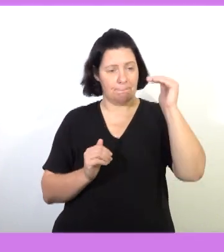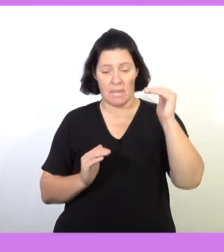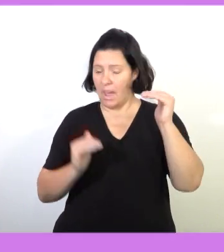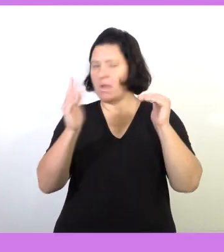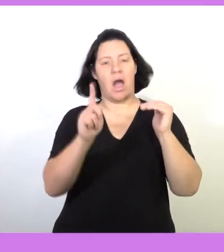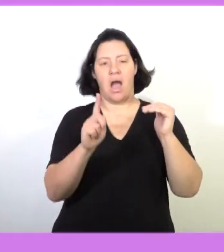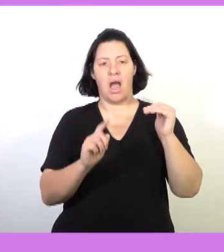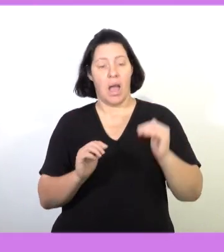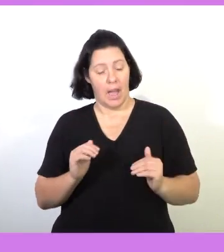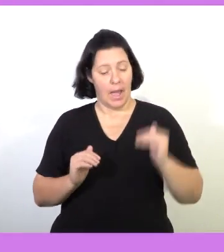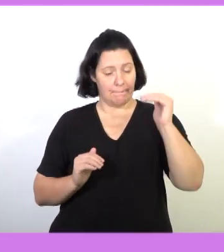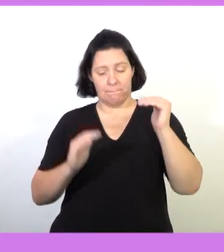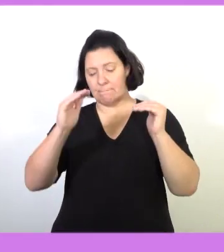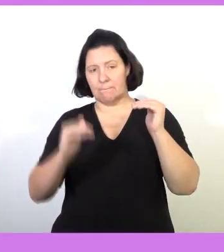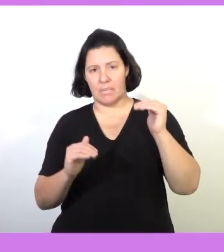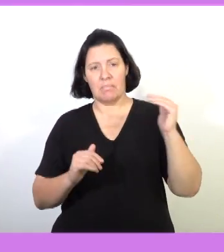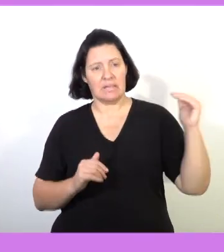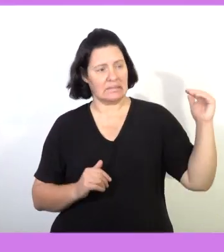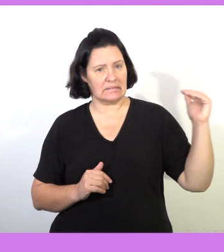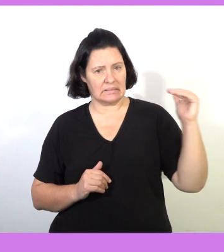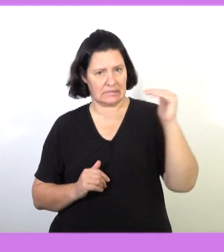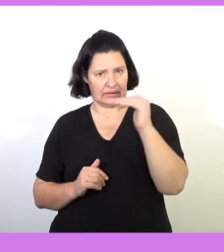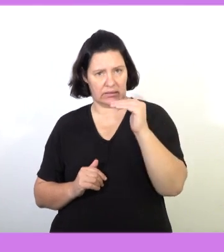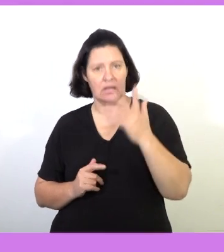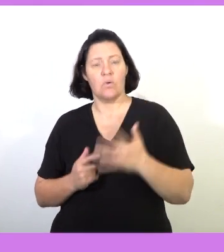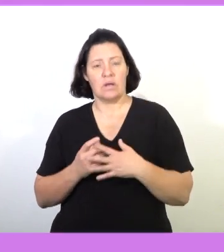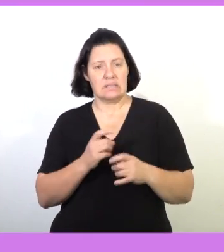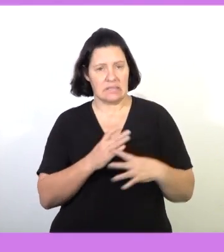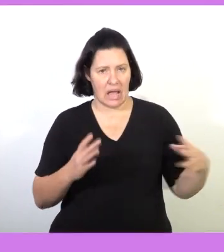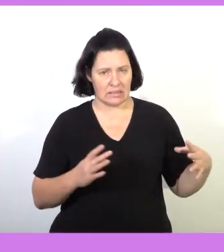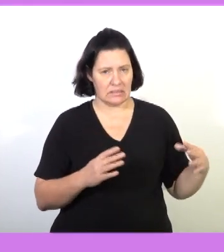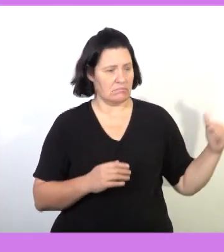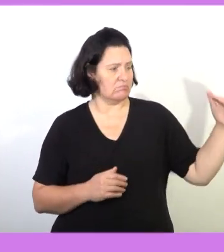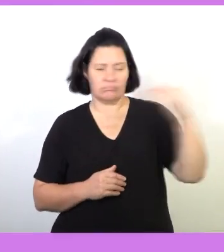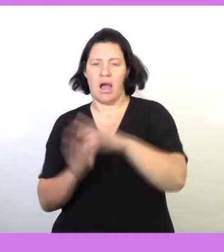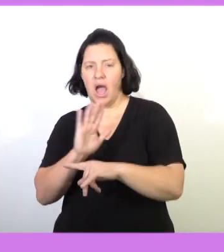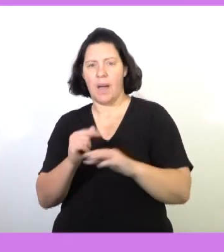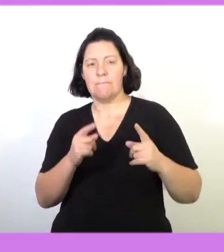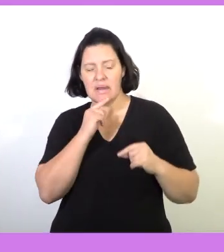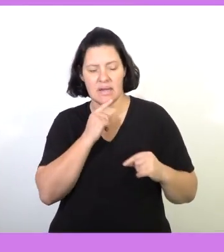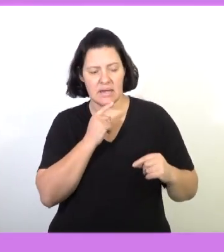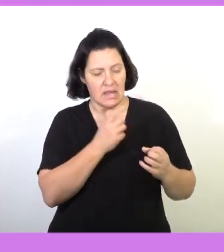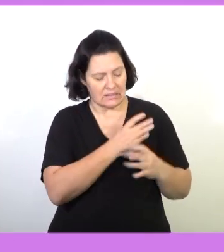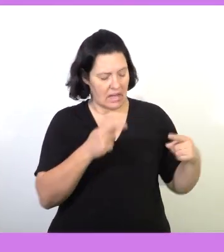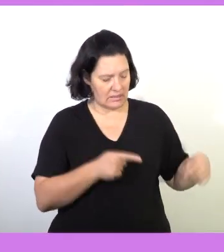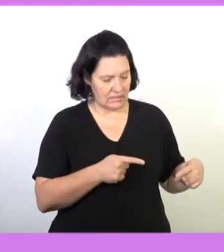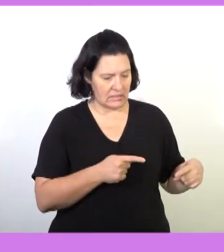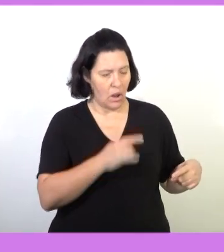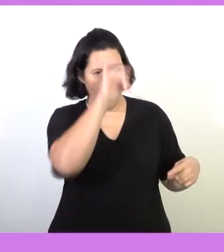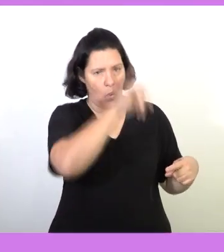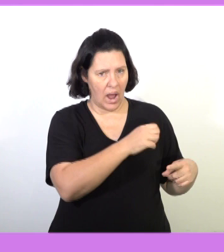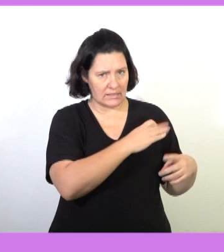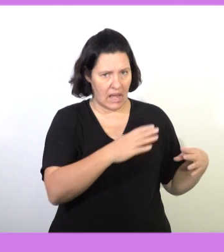proportion. It is an increasing straight line graph that starts at a point somewhere along